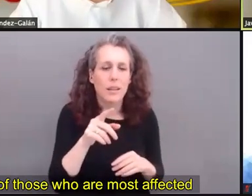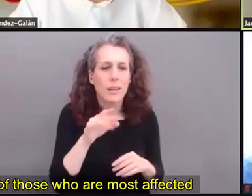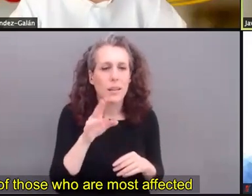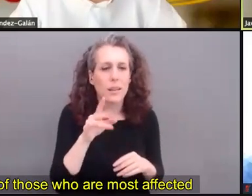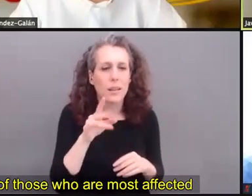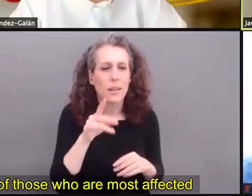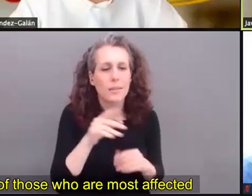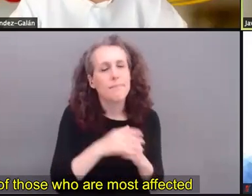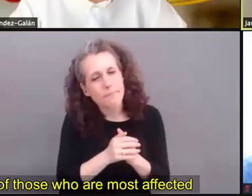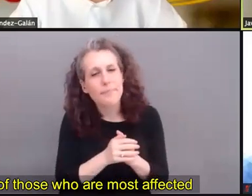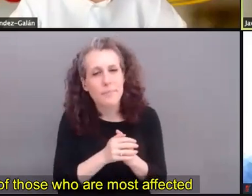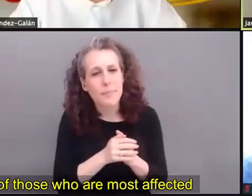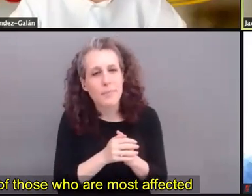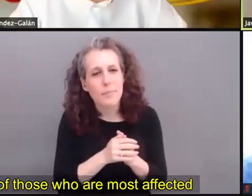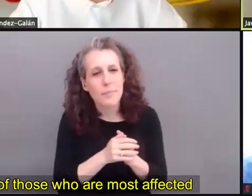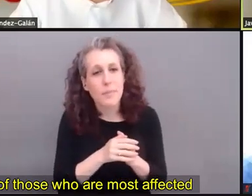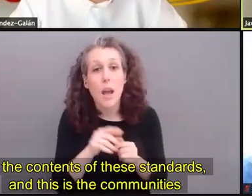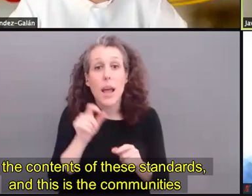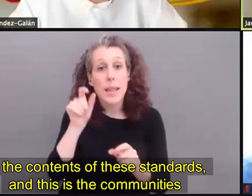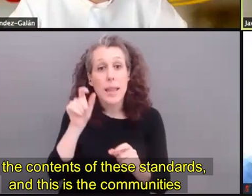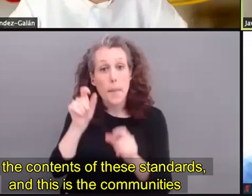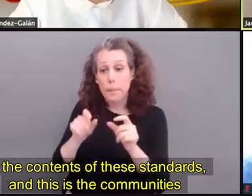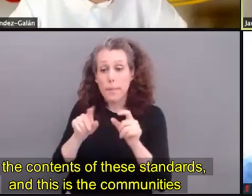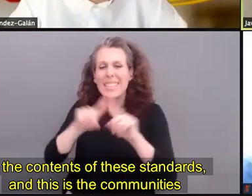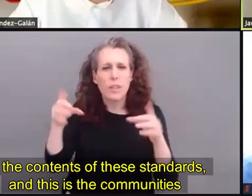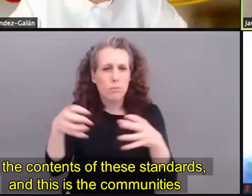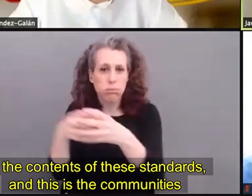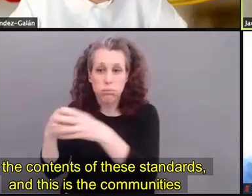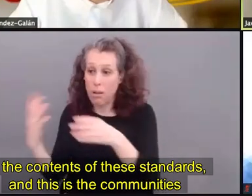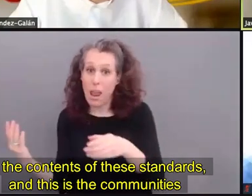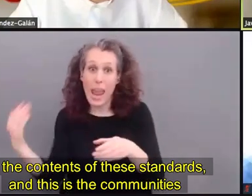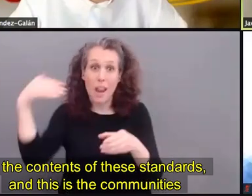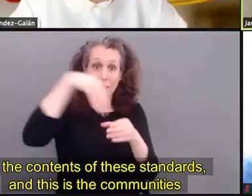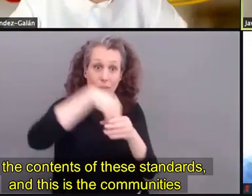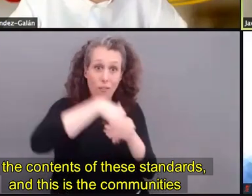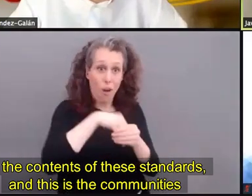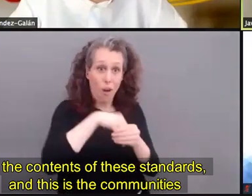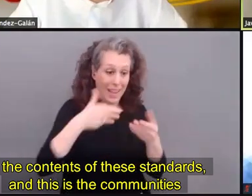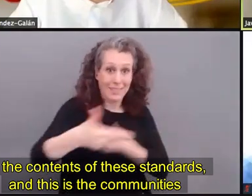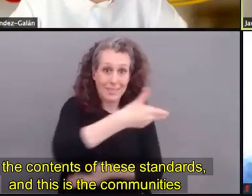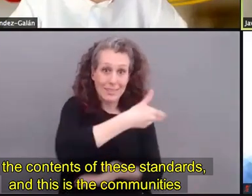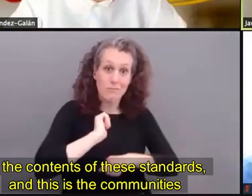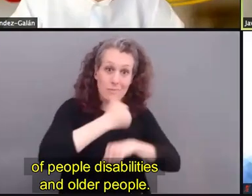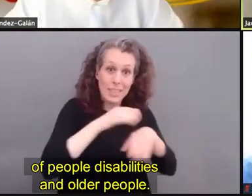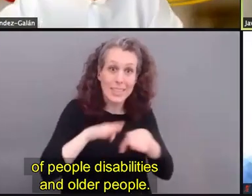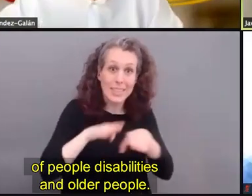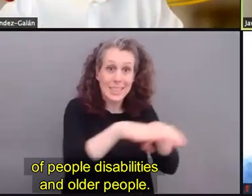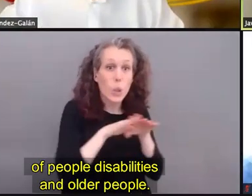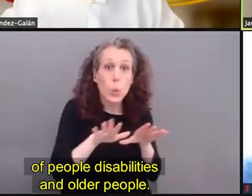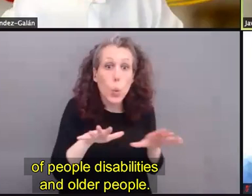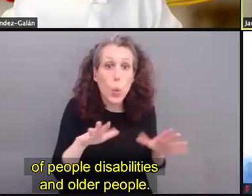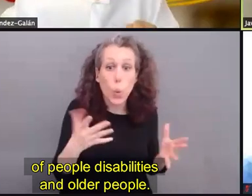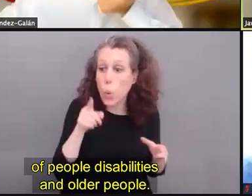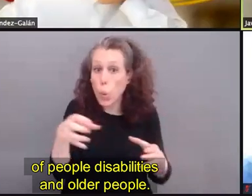those that are most affected by the content of these standards. And this is the communities of people